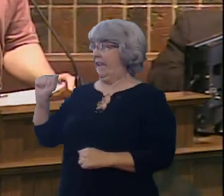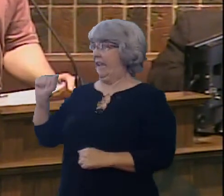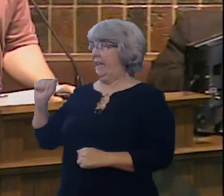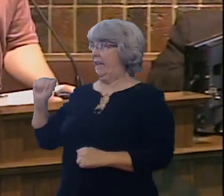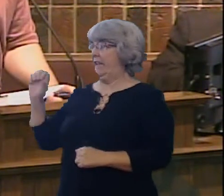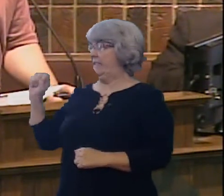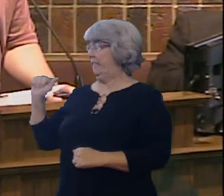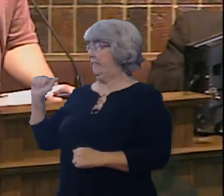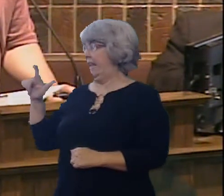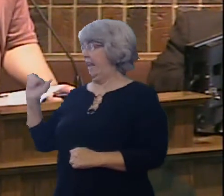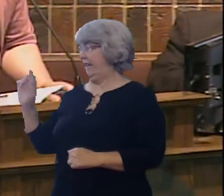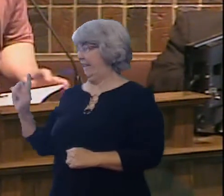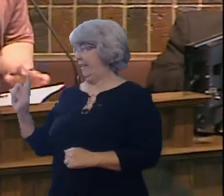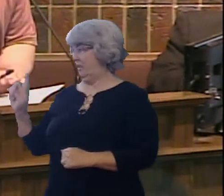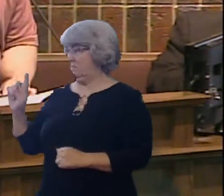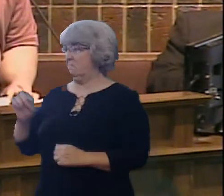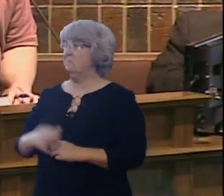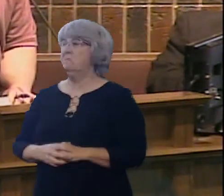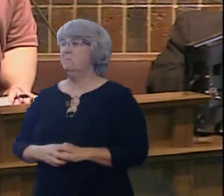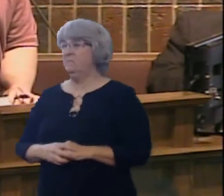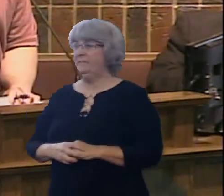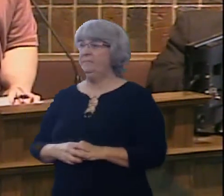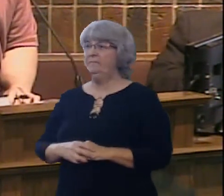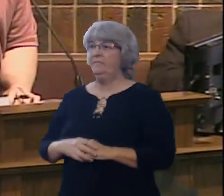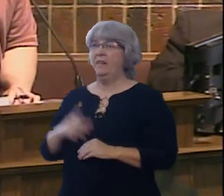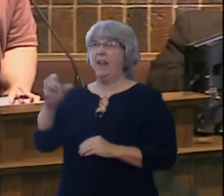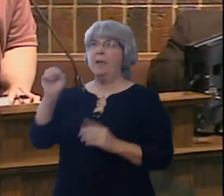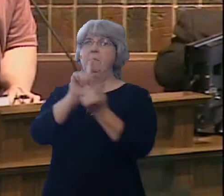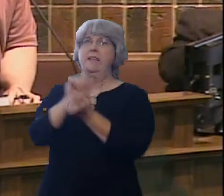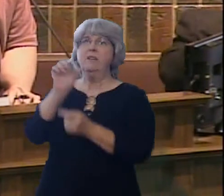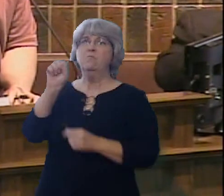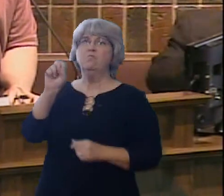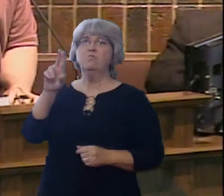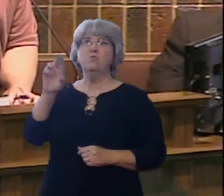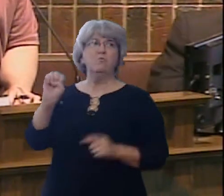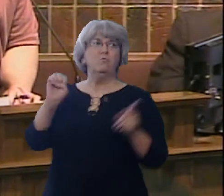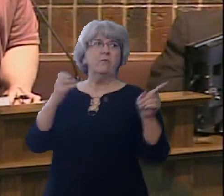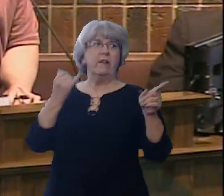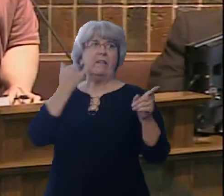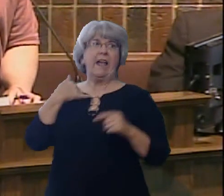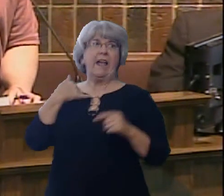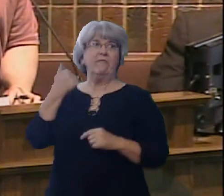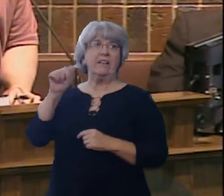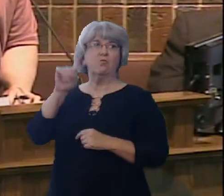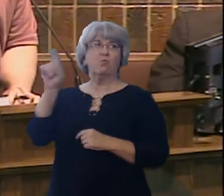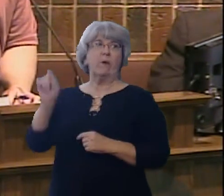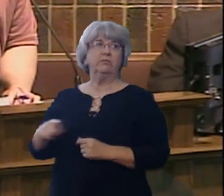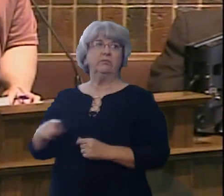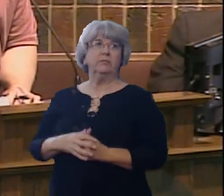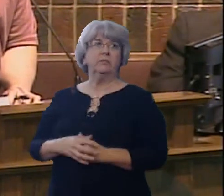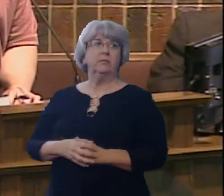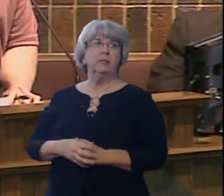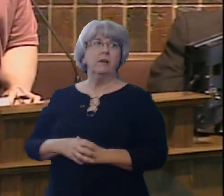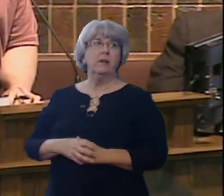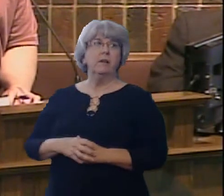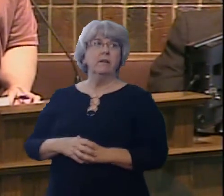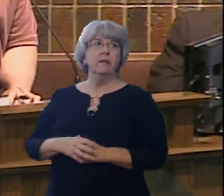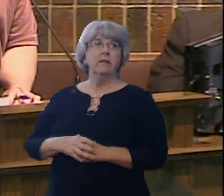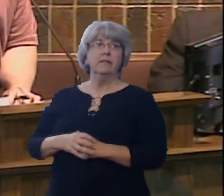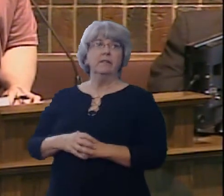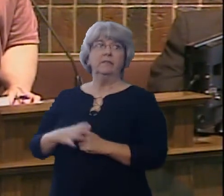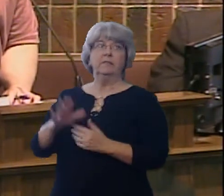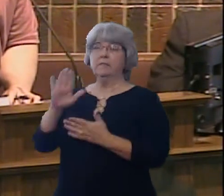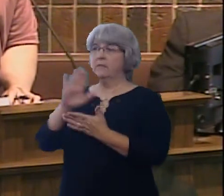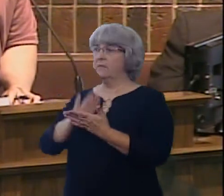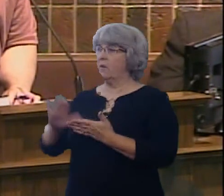by the secretary's office. If you have any questions, you can see Sue Wirtz about that. For the college and the young professionals, there's going to be a